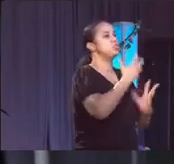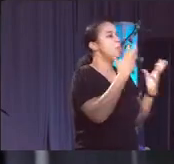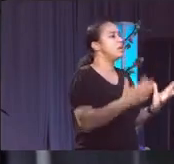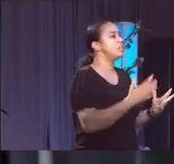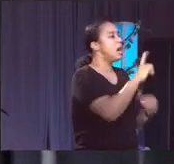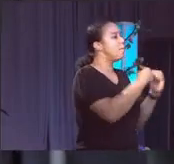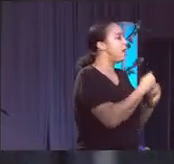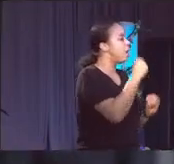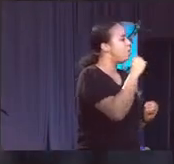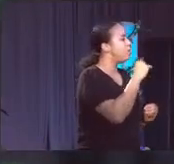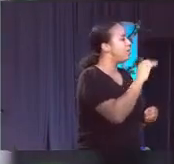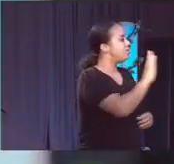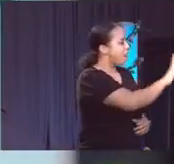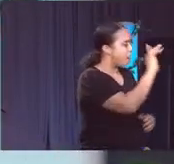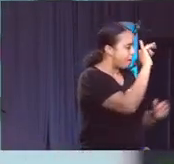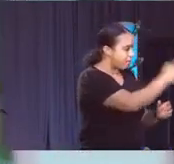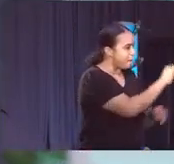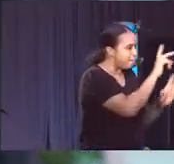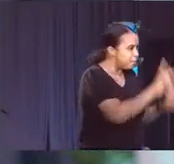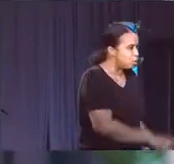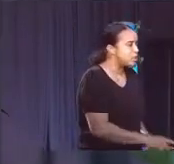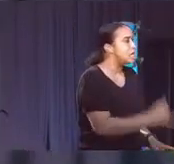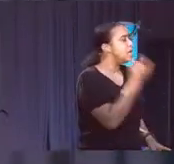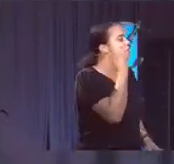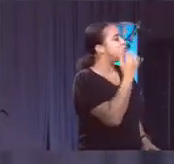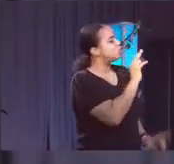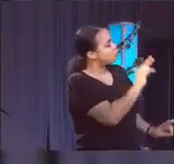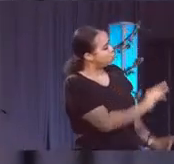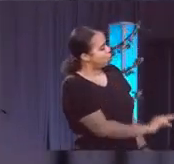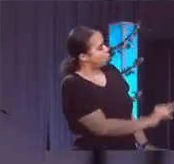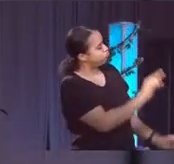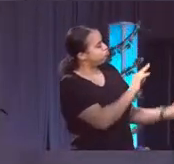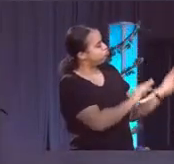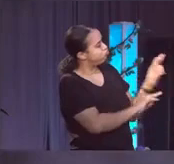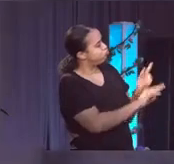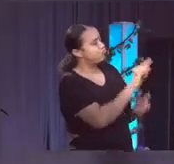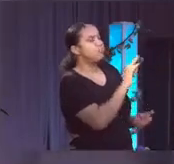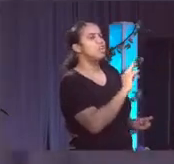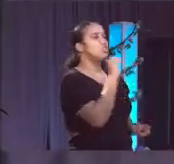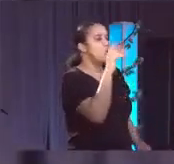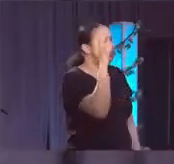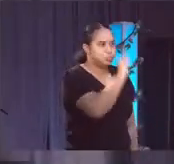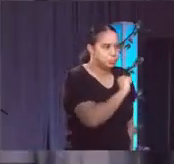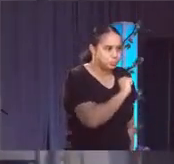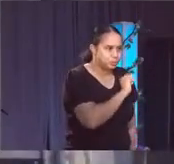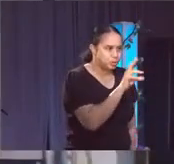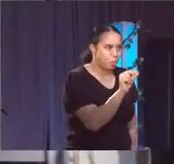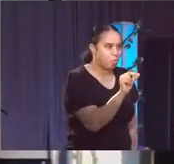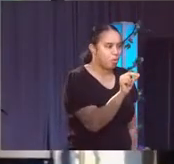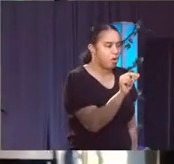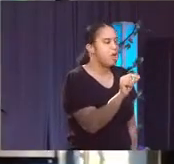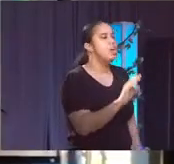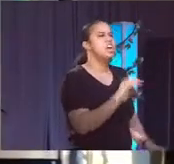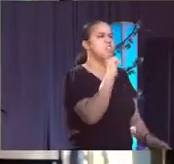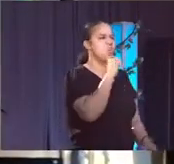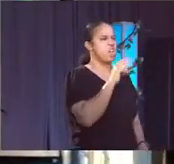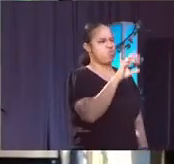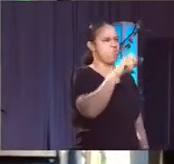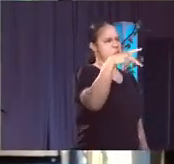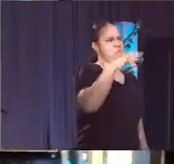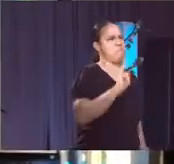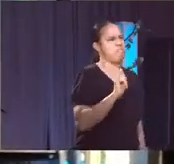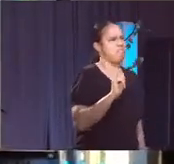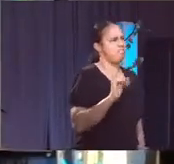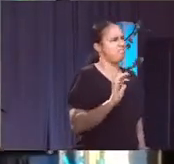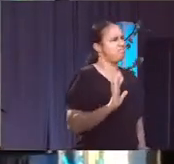in 2 minutes' time. If you'll just look and observe, don't assume, and don't get creepy. I feel